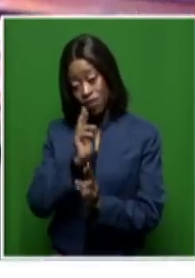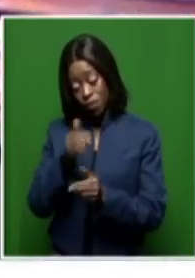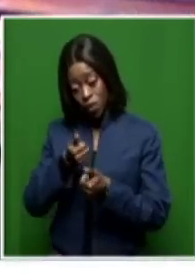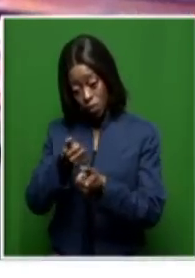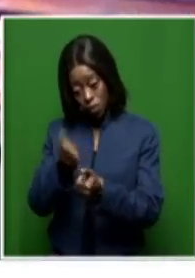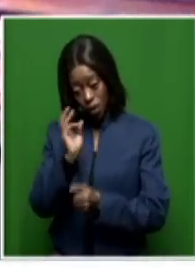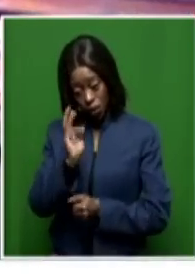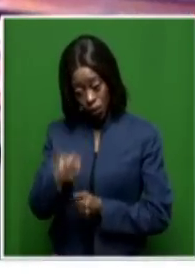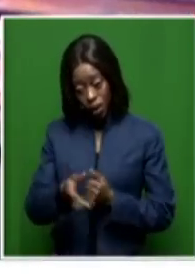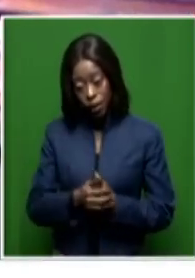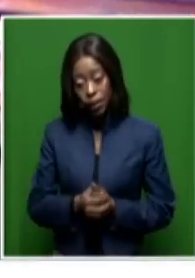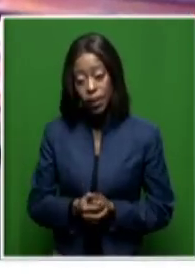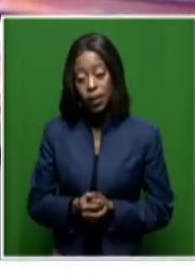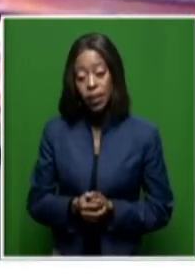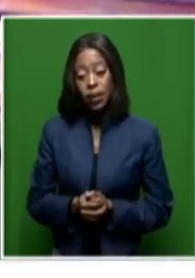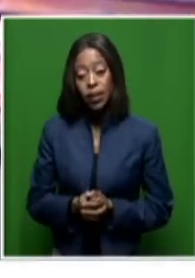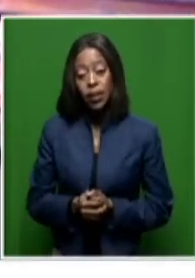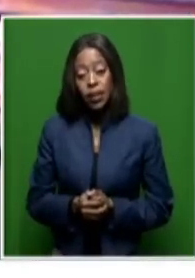that.